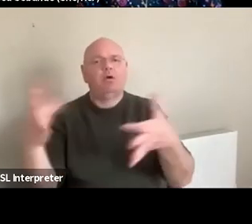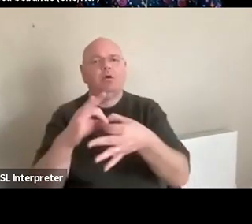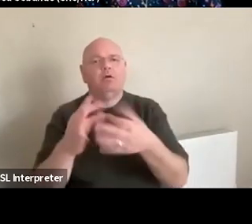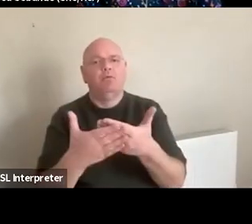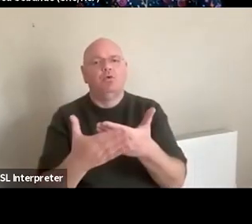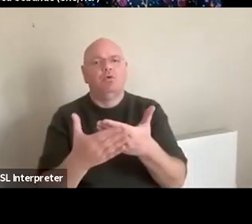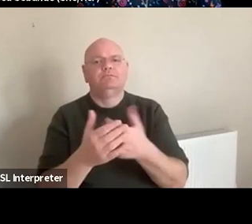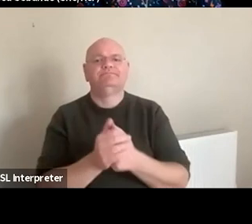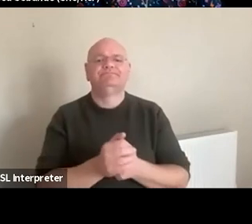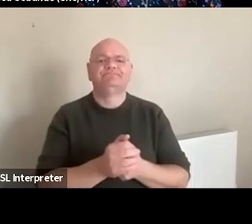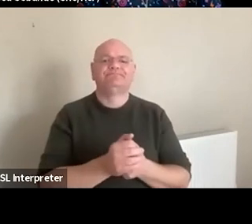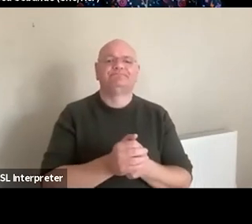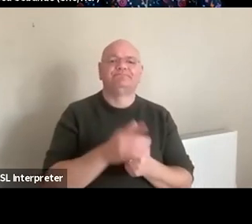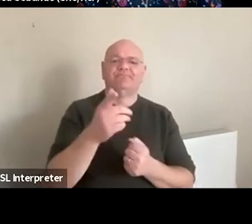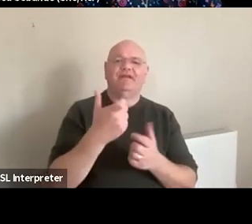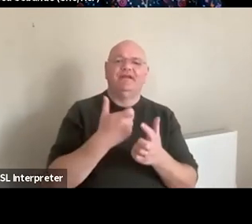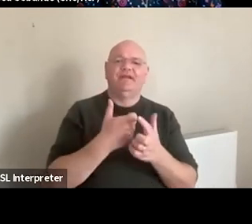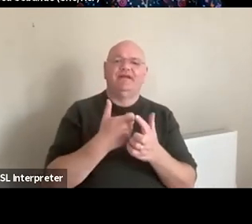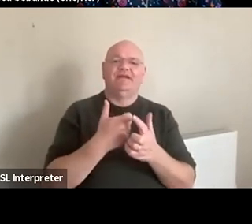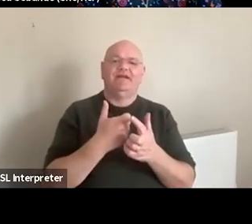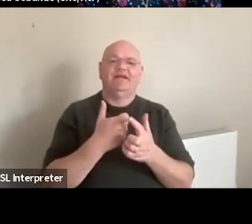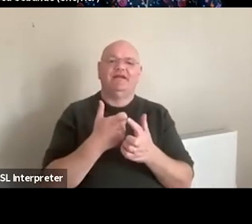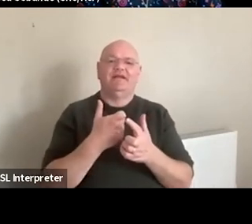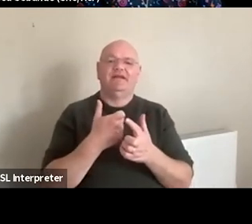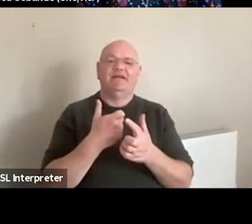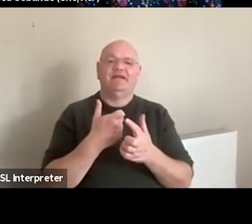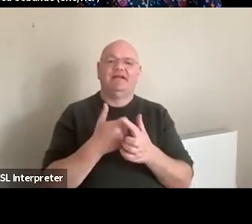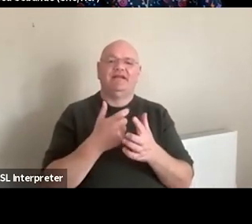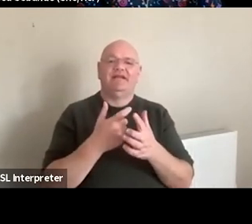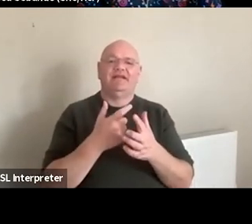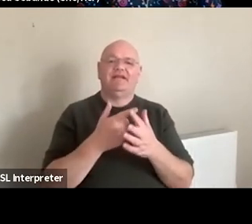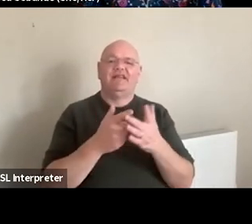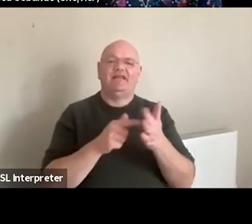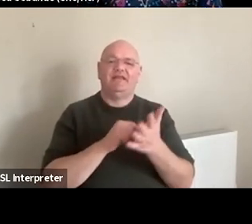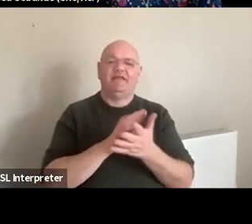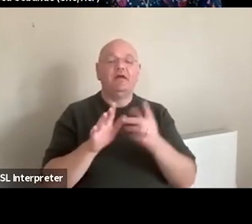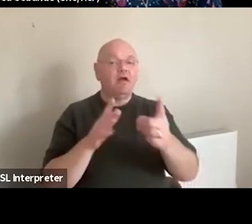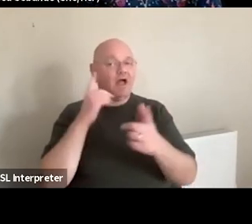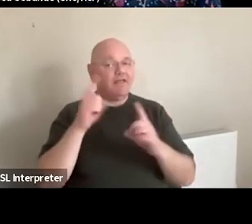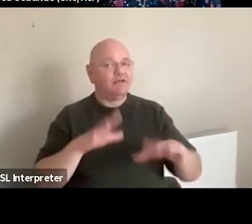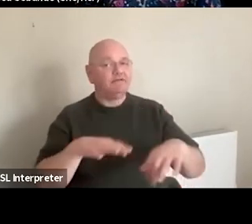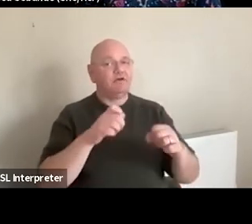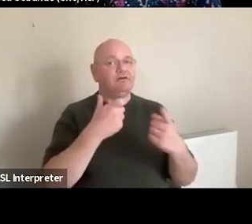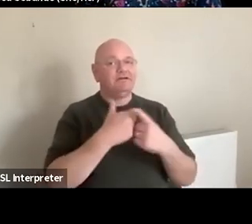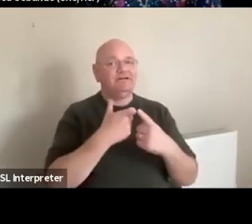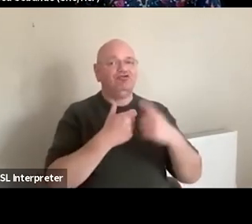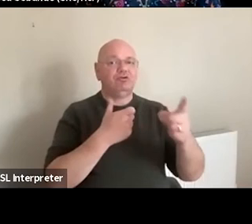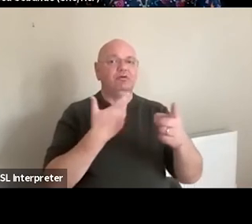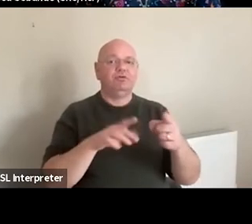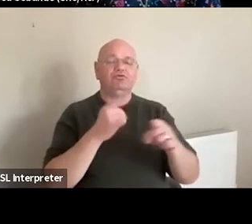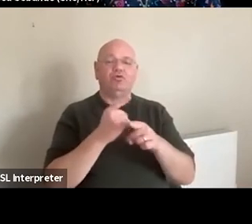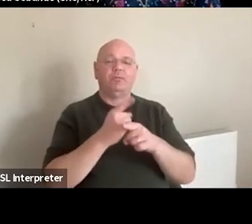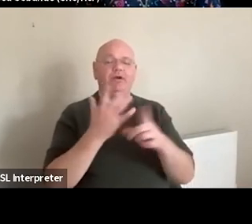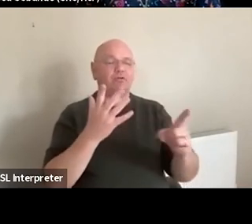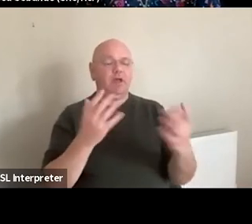I'm not sure if this is going to sound too critical of the question, but we'll see. Like Khadija talked at the very beginning about desocialization of power.